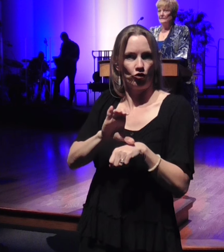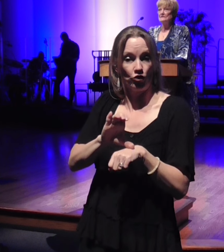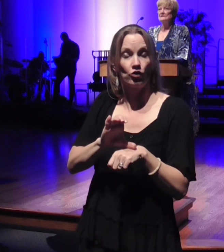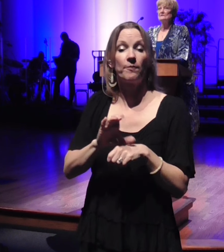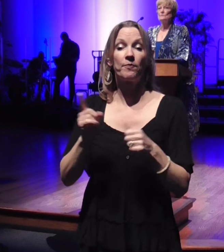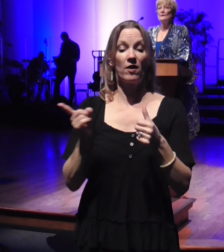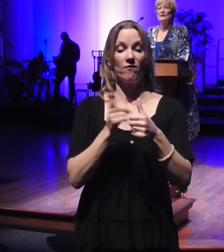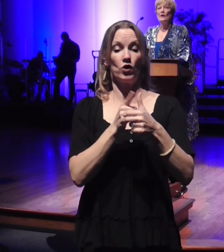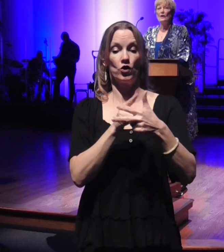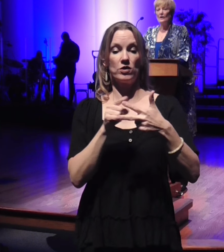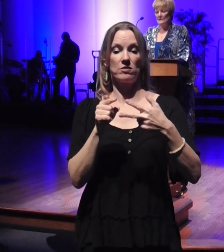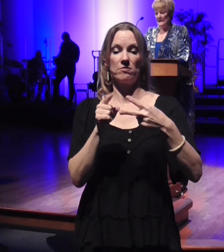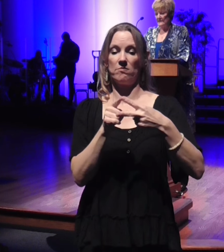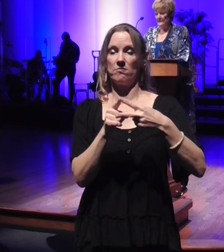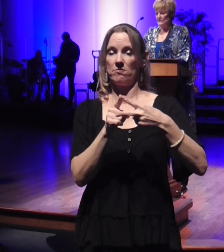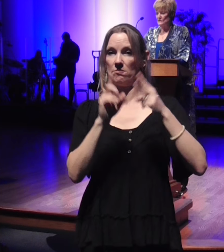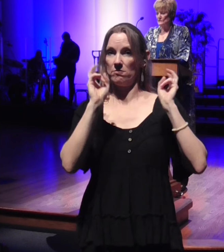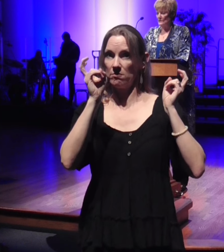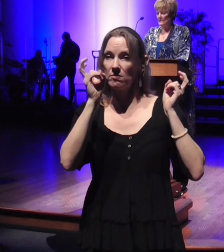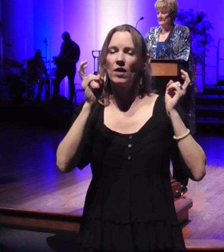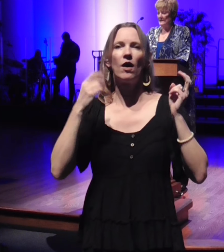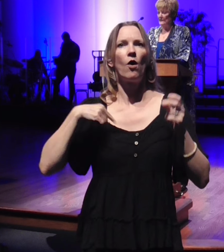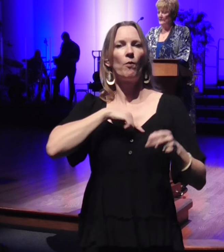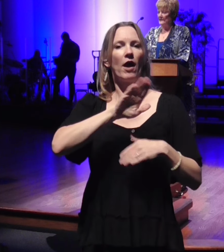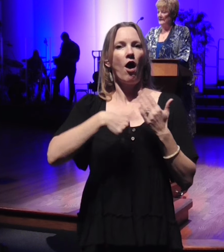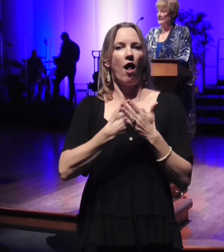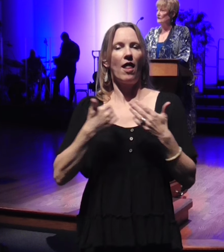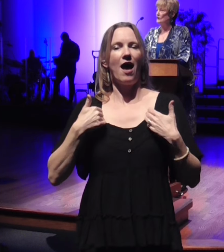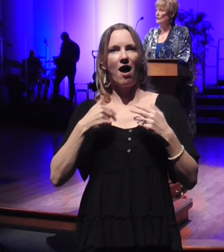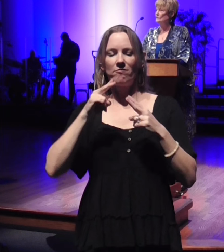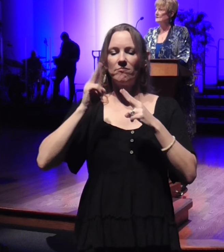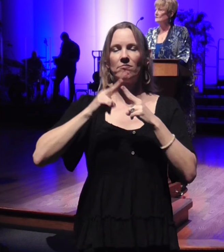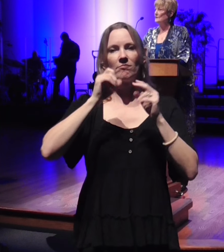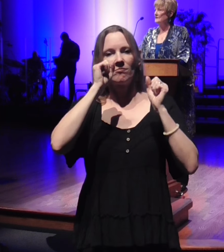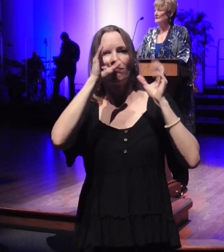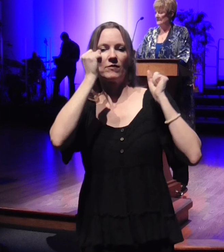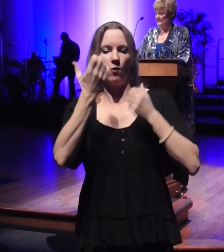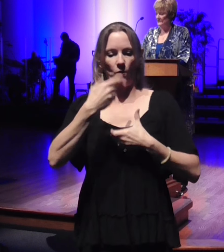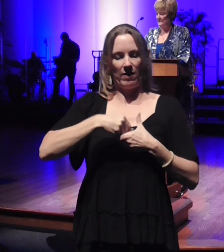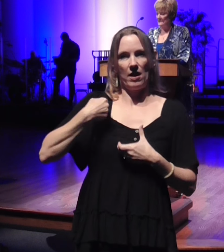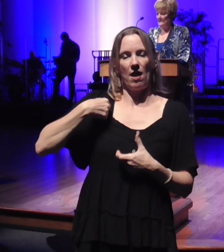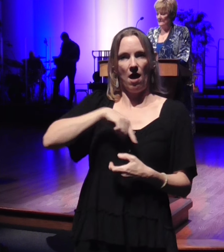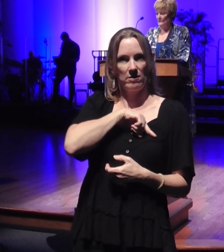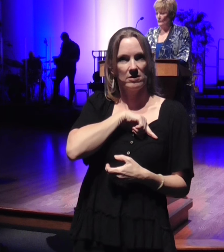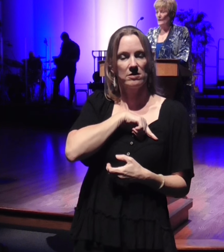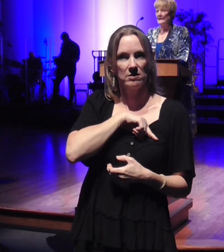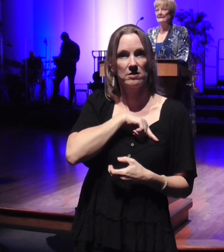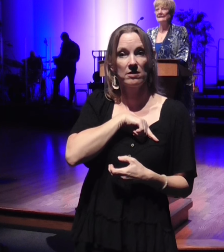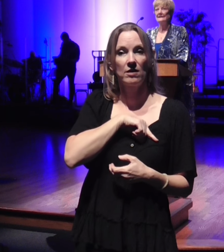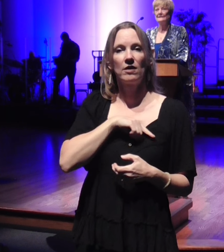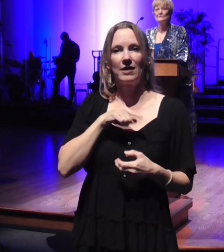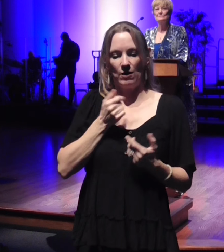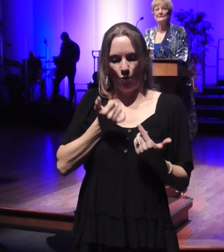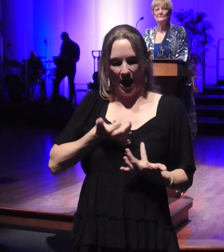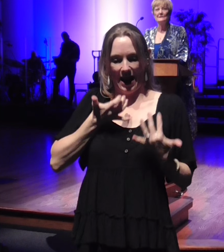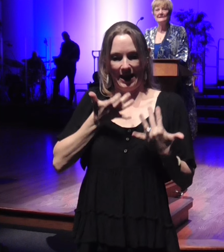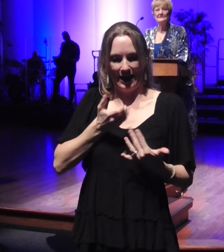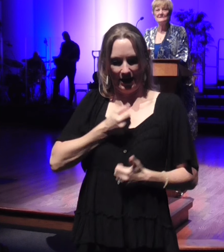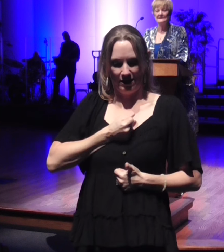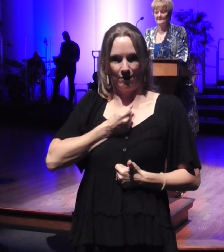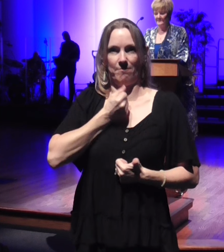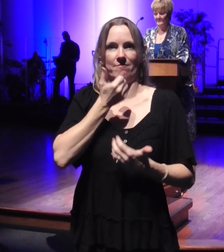The first is, we all have extraordinary encoded within us, waiting to